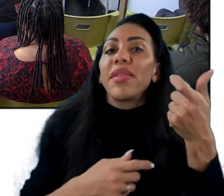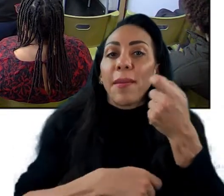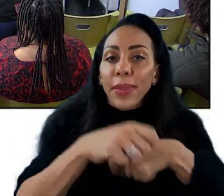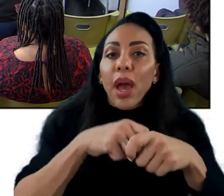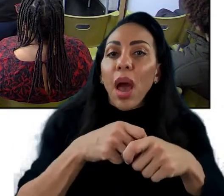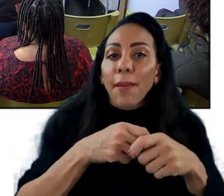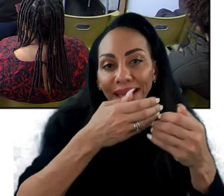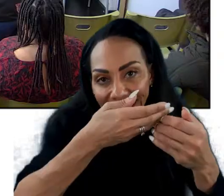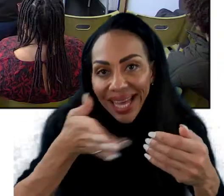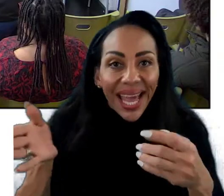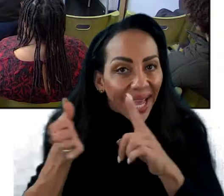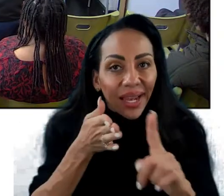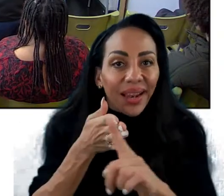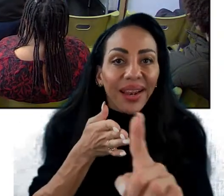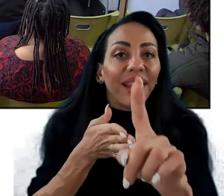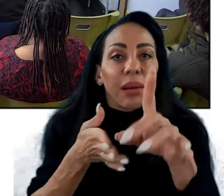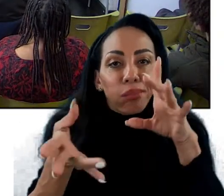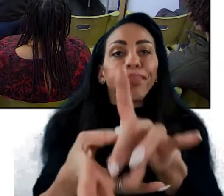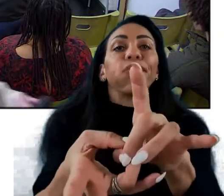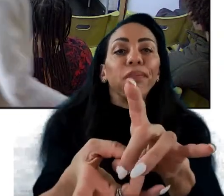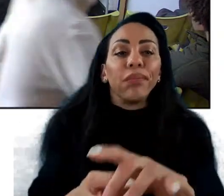Brilliant.